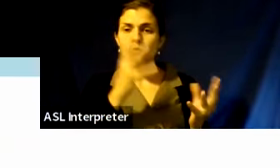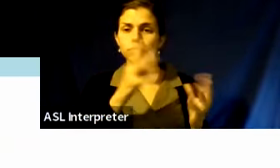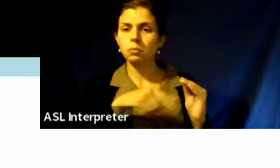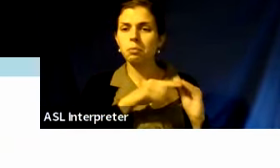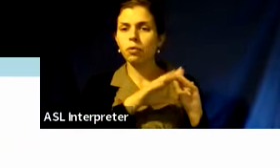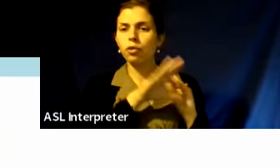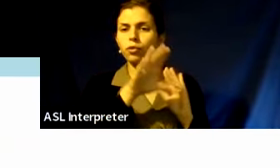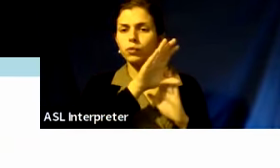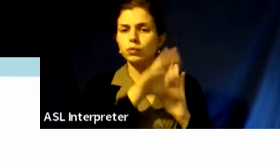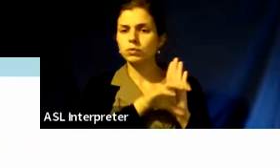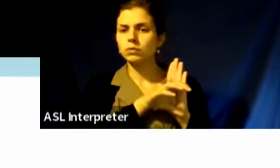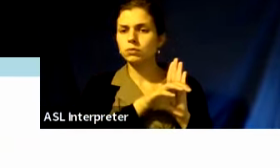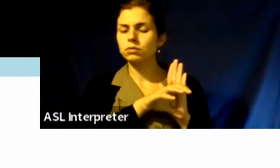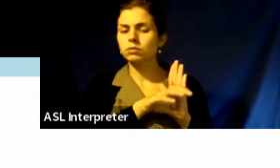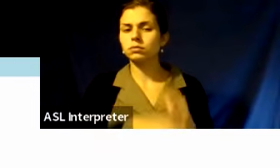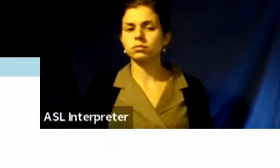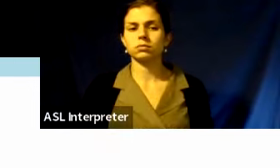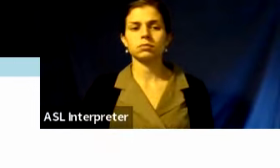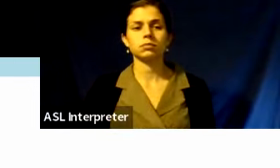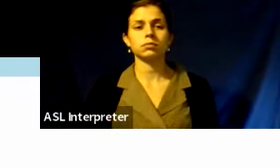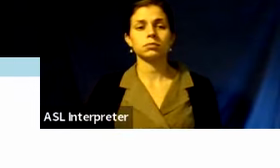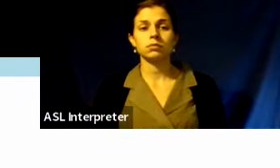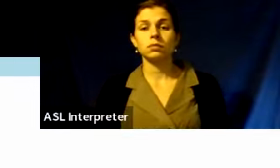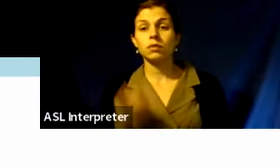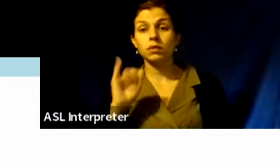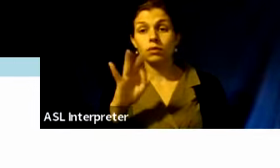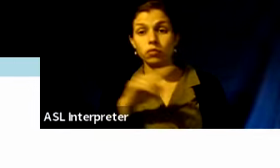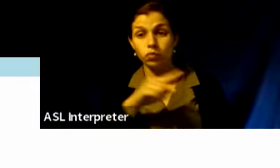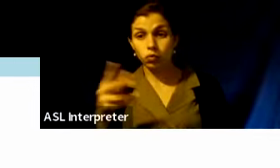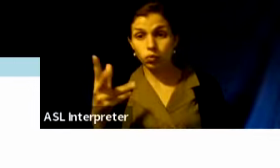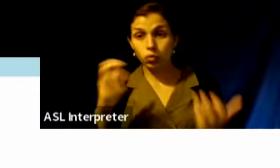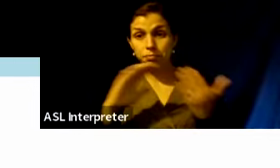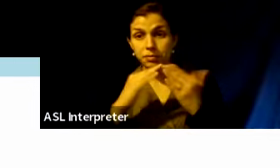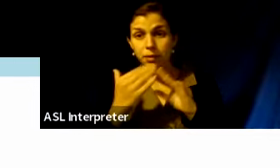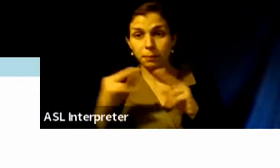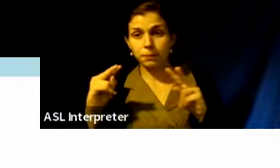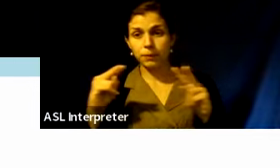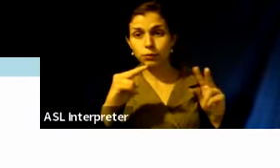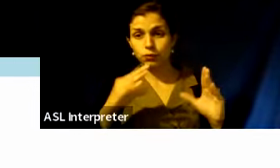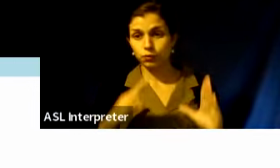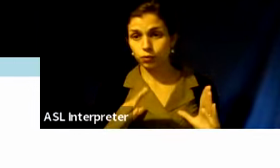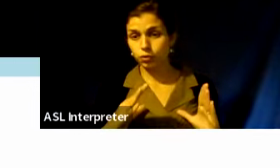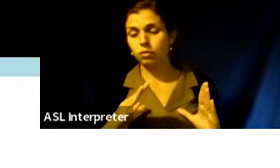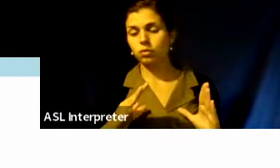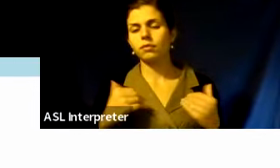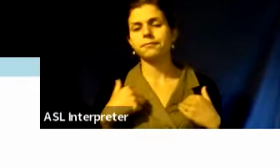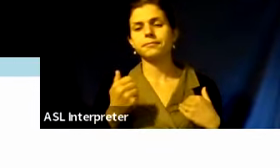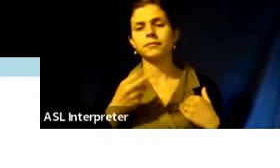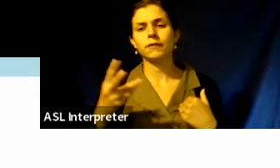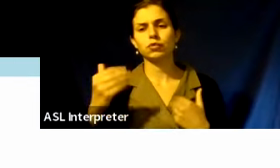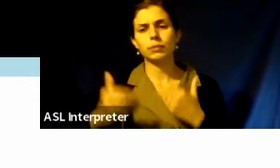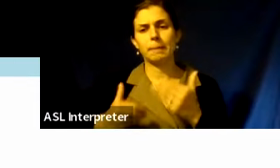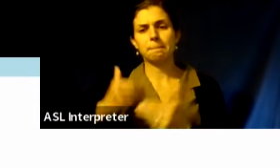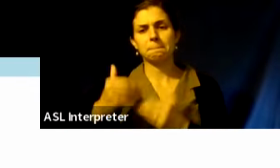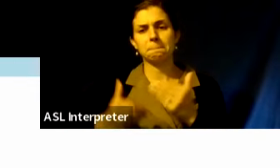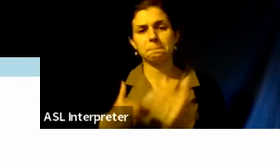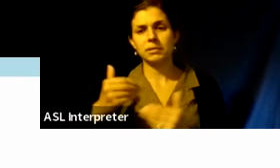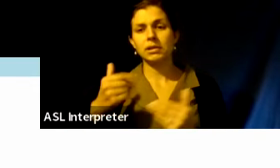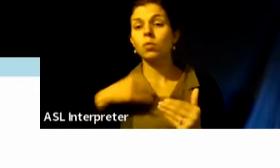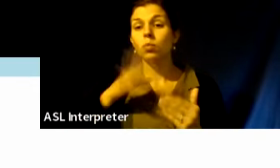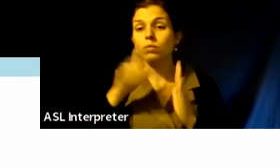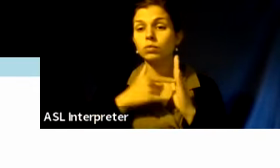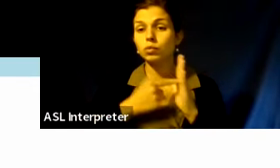There's a couple steps to go through to become a Canvas observer, and I'm going to demonstrate these on a mobile